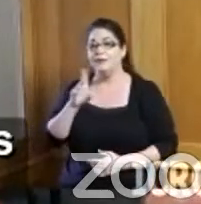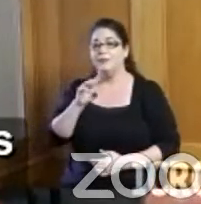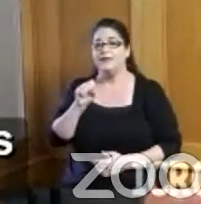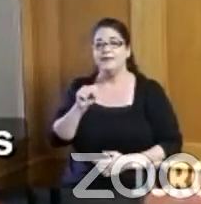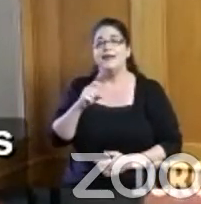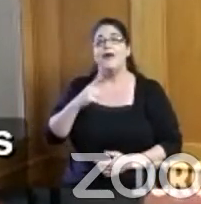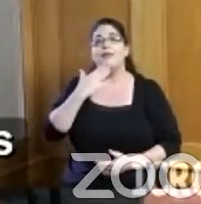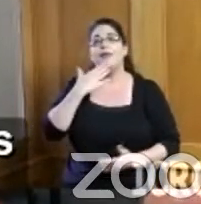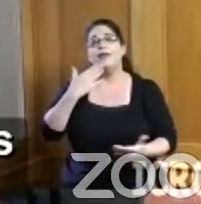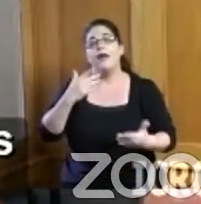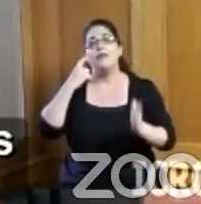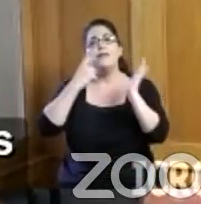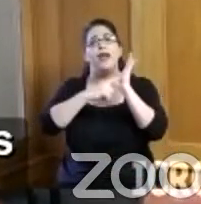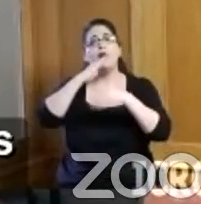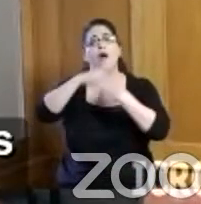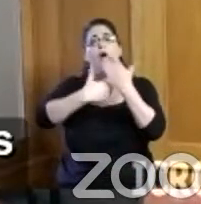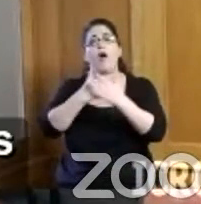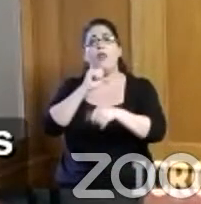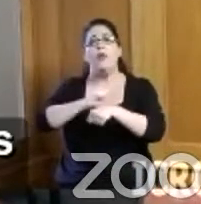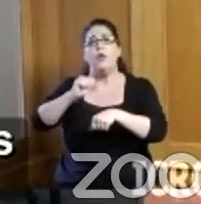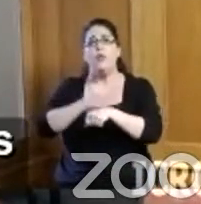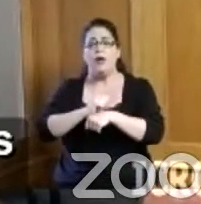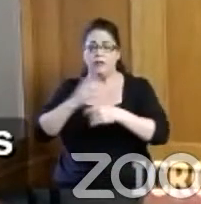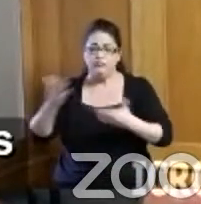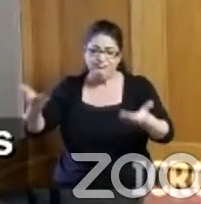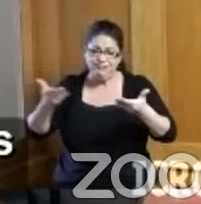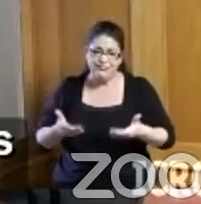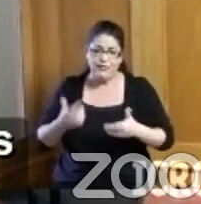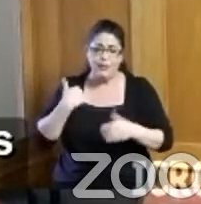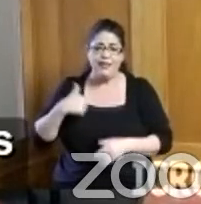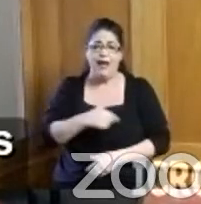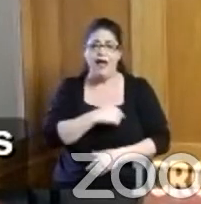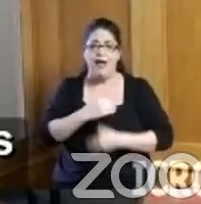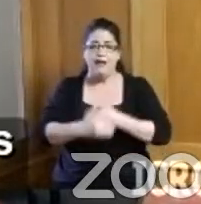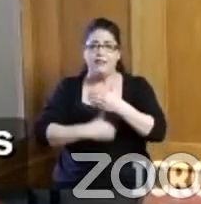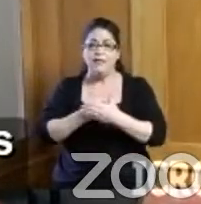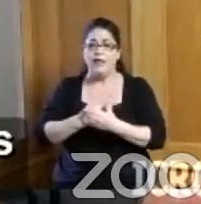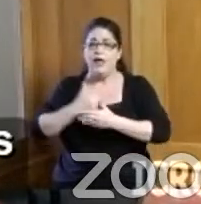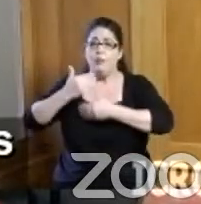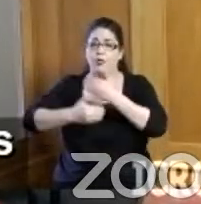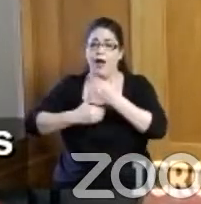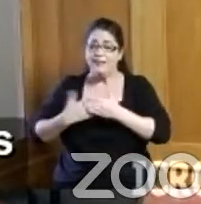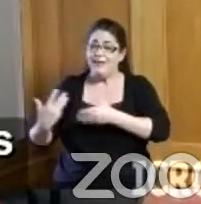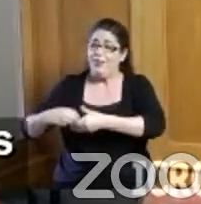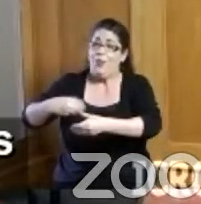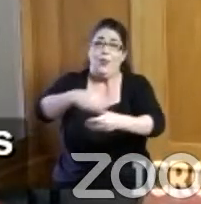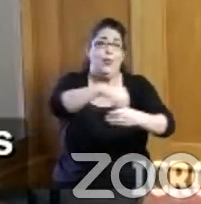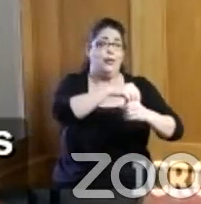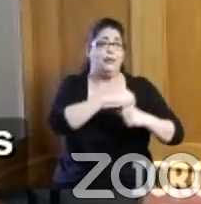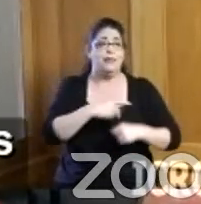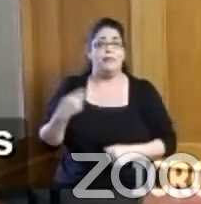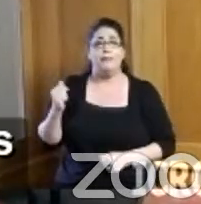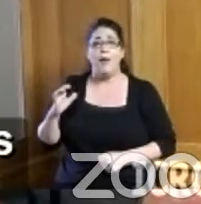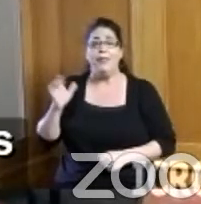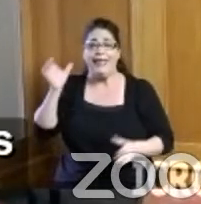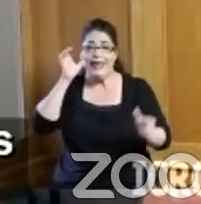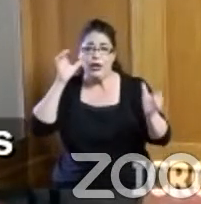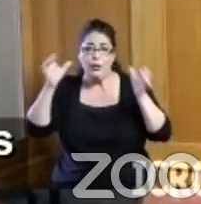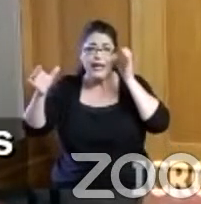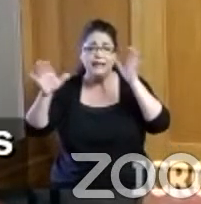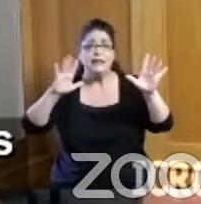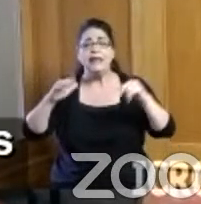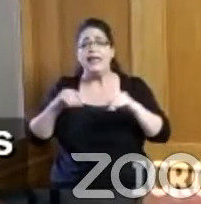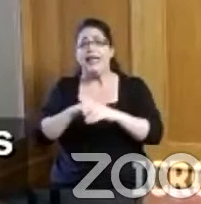work that staff put into bringing this forward to us. The process was very inclusive. We had public hearings. We had internal